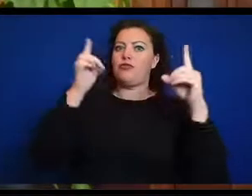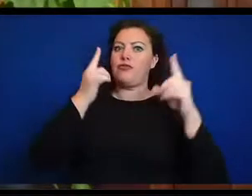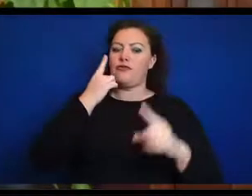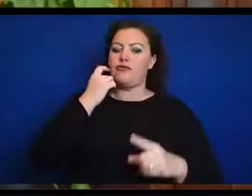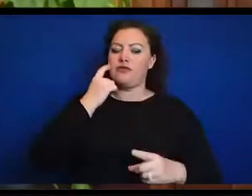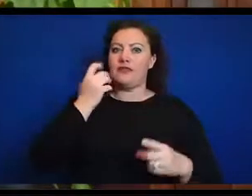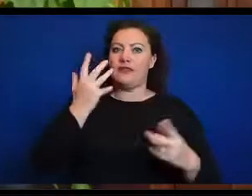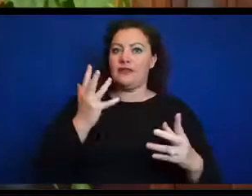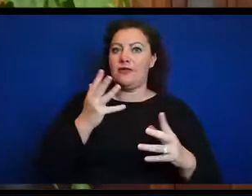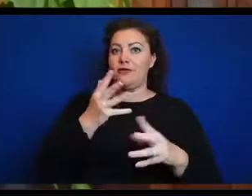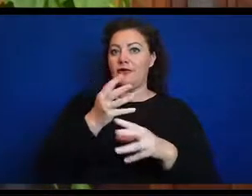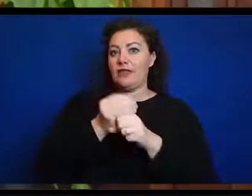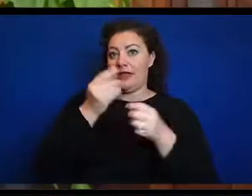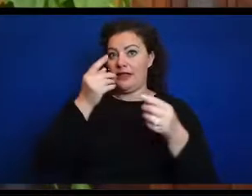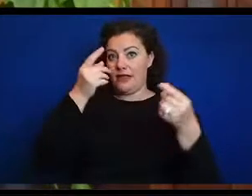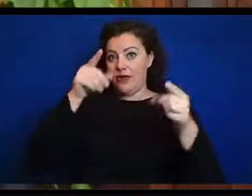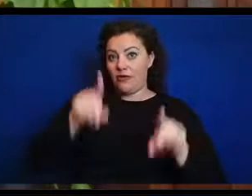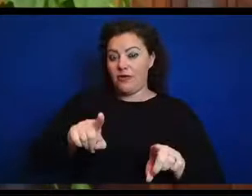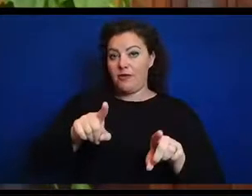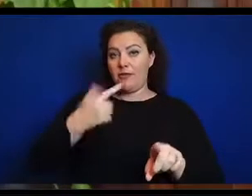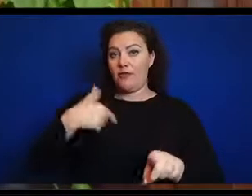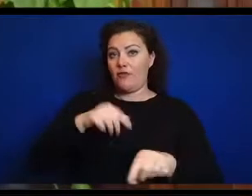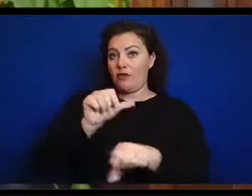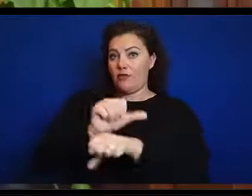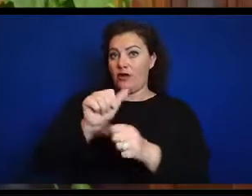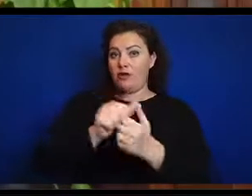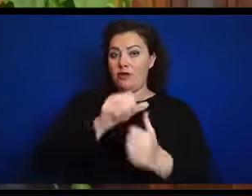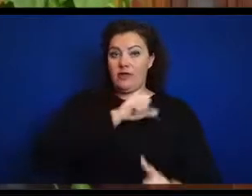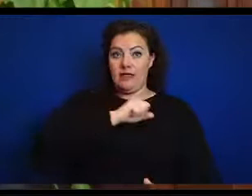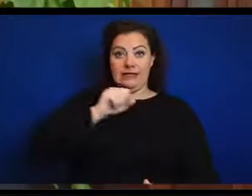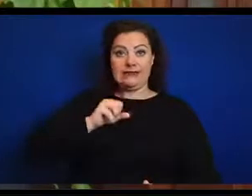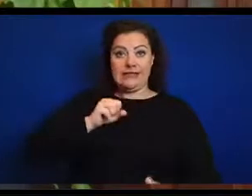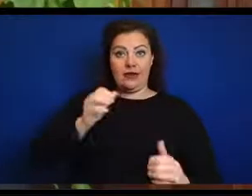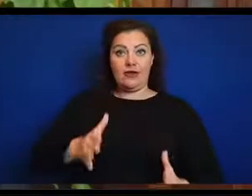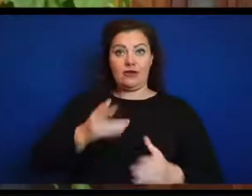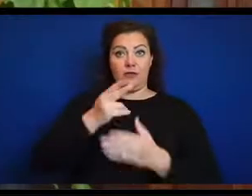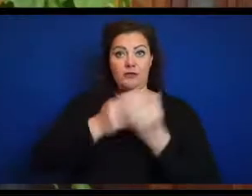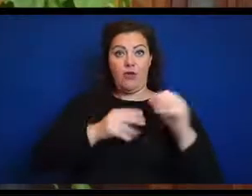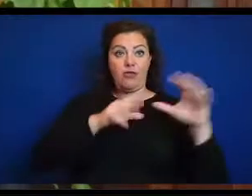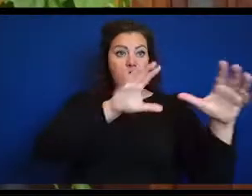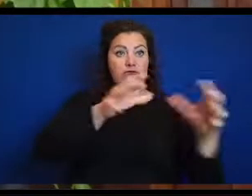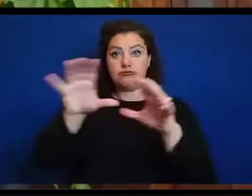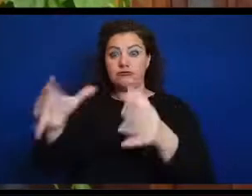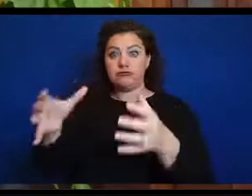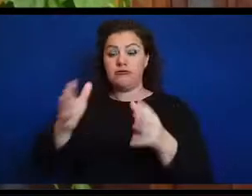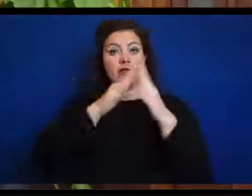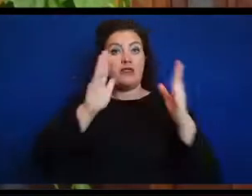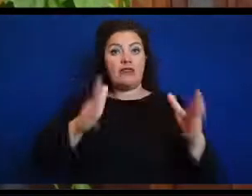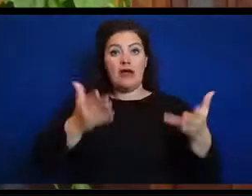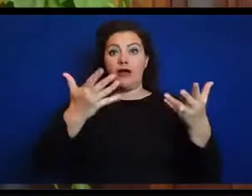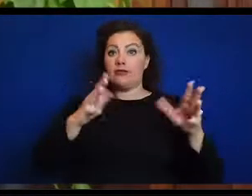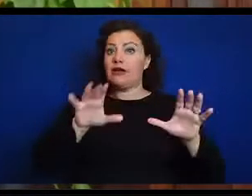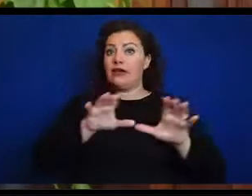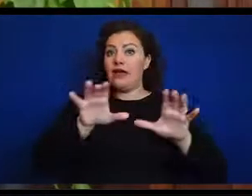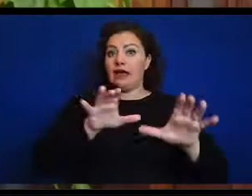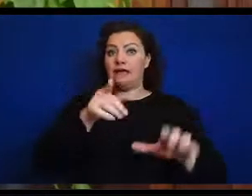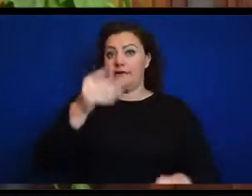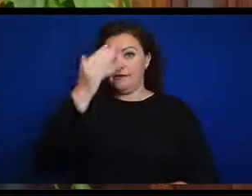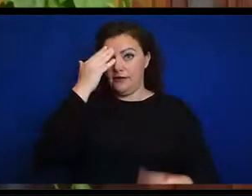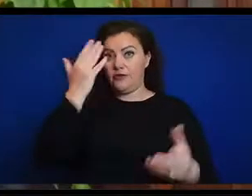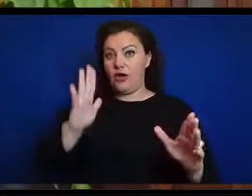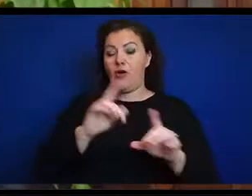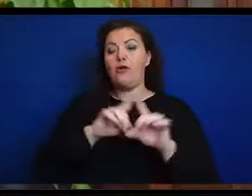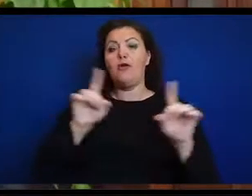get agreements. So we're working with senators in both parties, and the House has already acted, as you know.